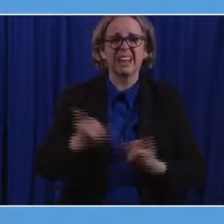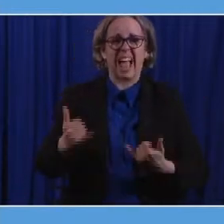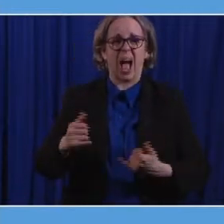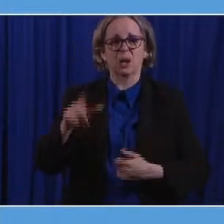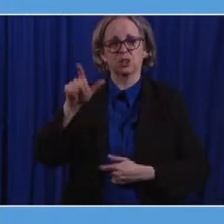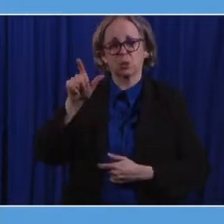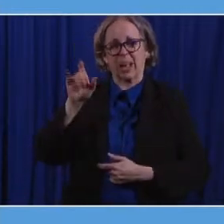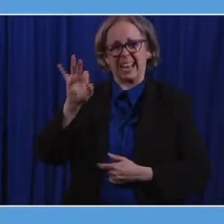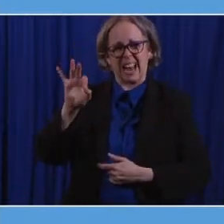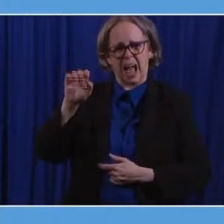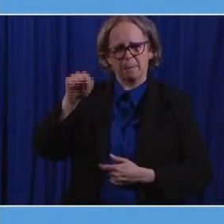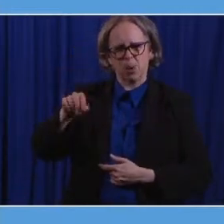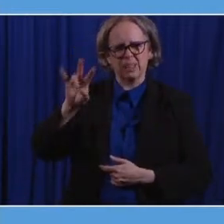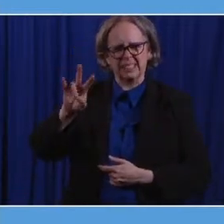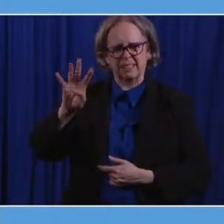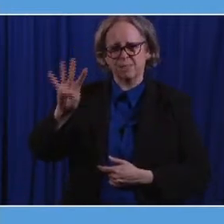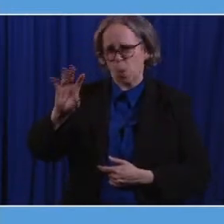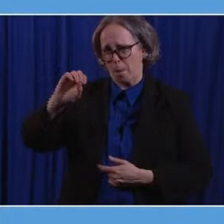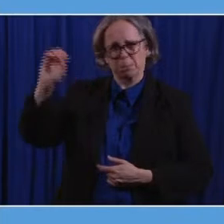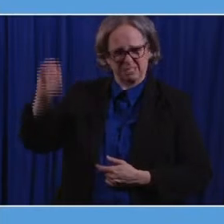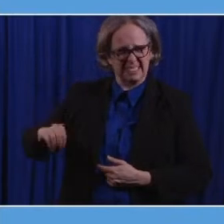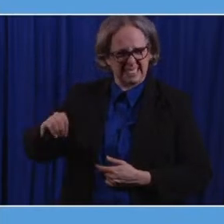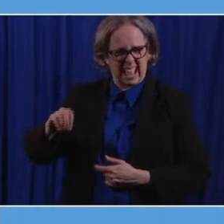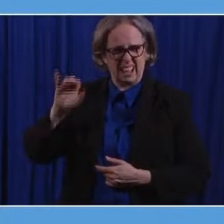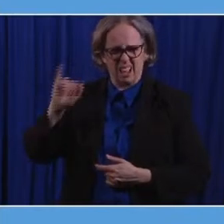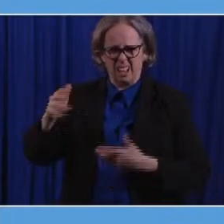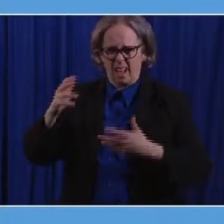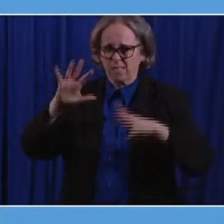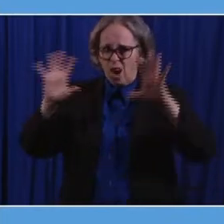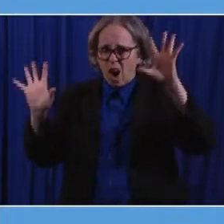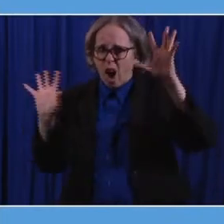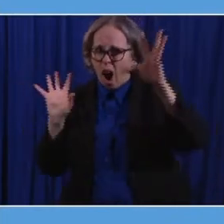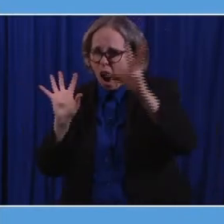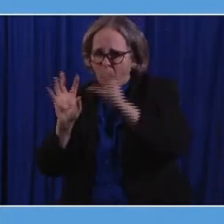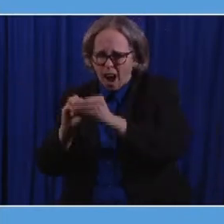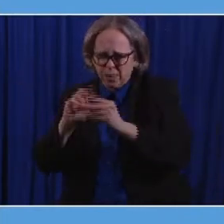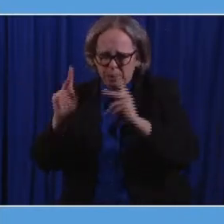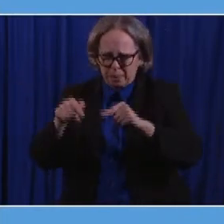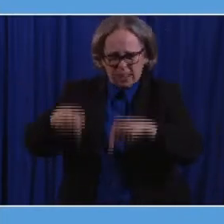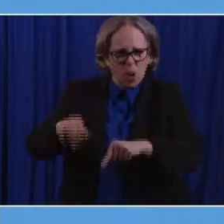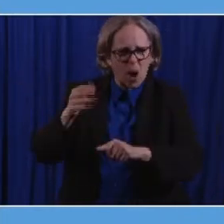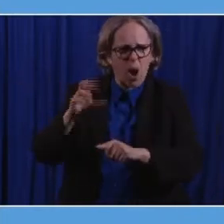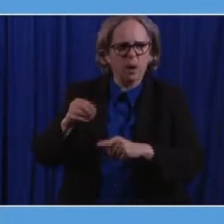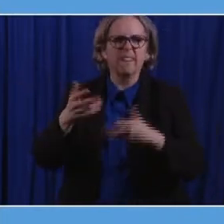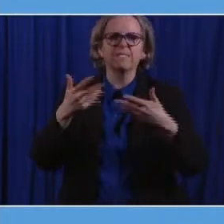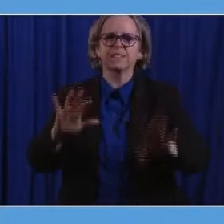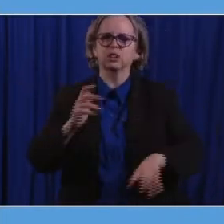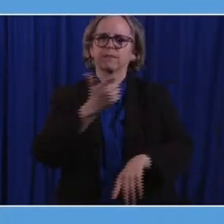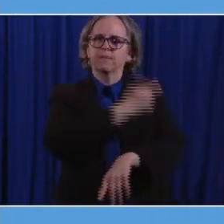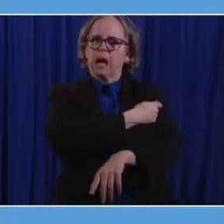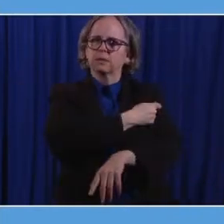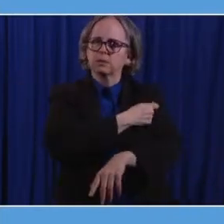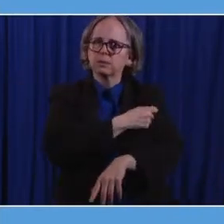29.74% of the total population of the state of Ohio has been vaccinated.